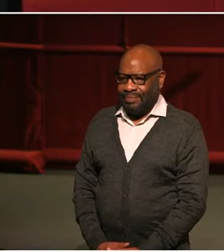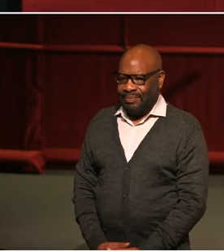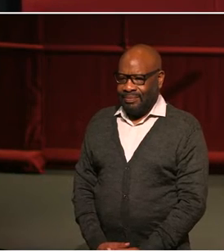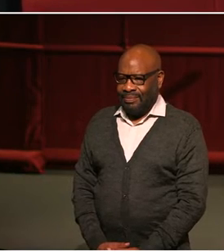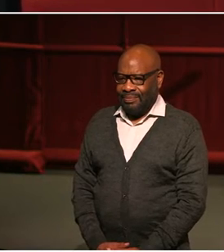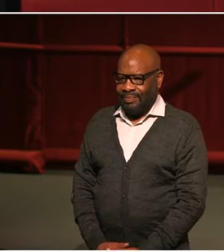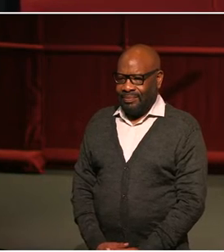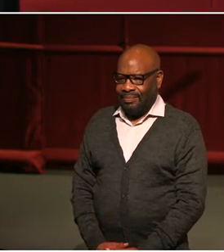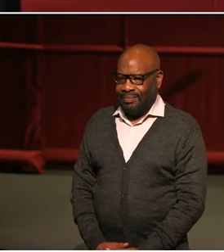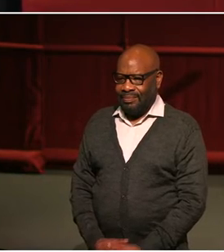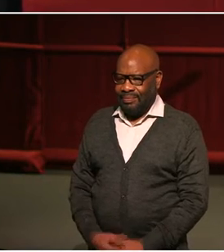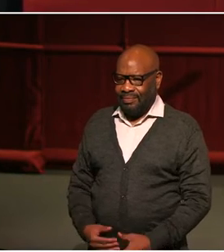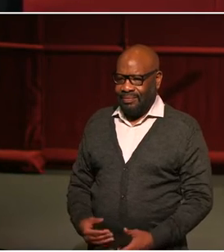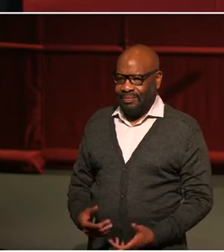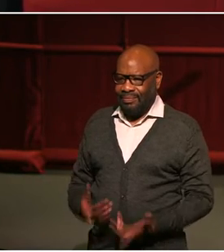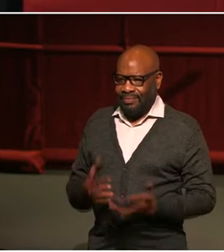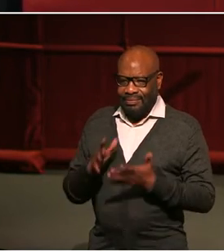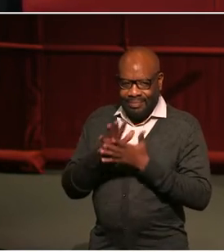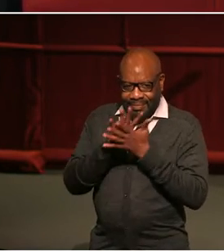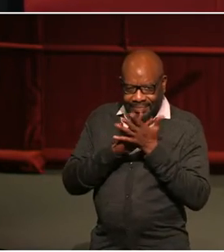Thank you so much.